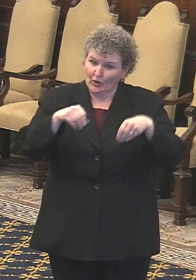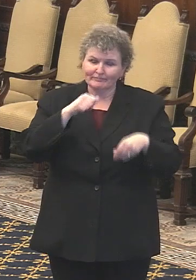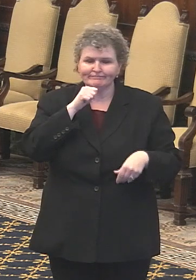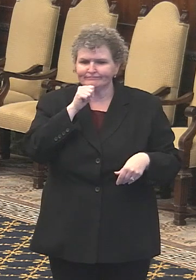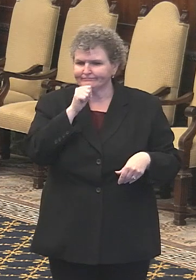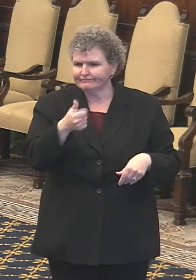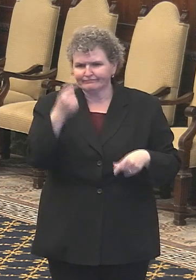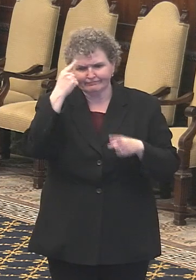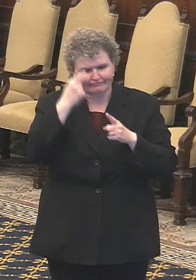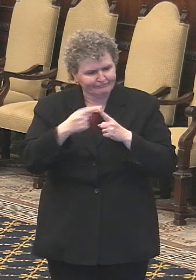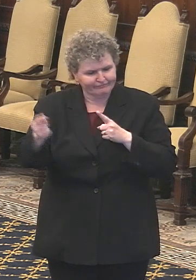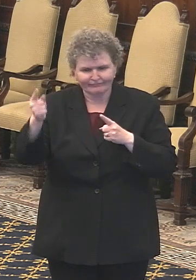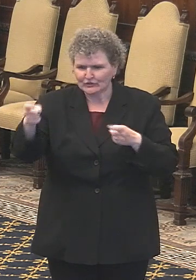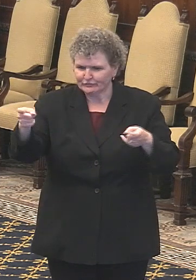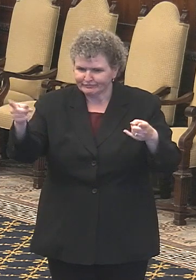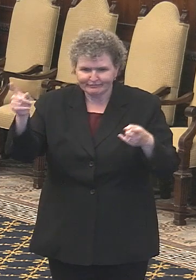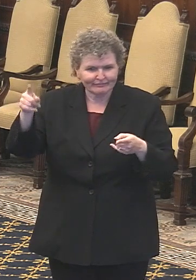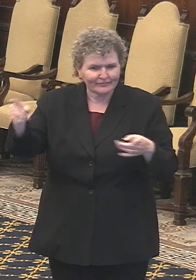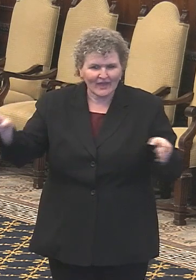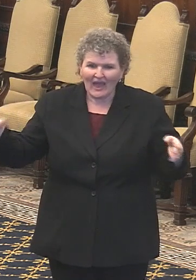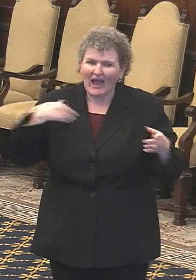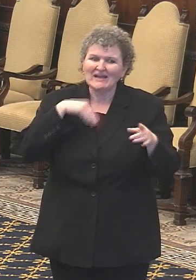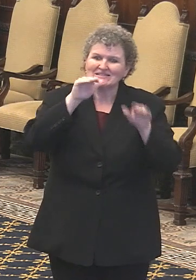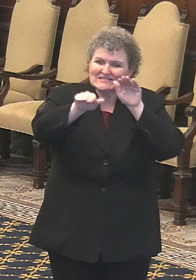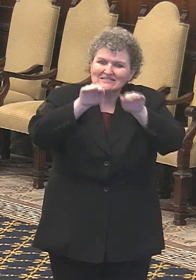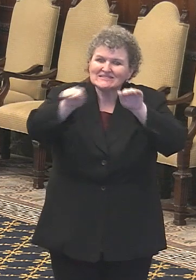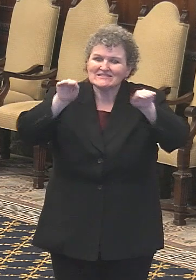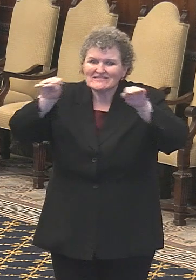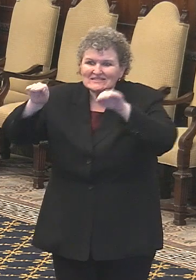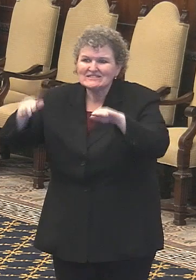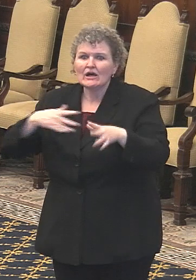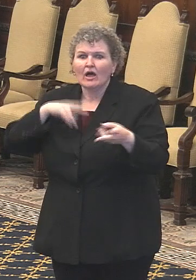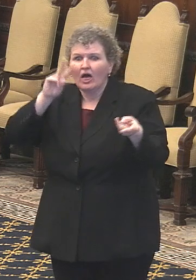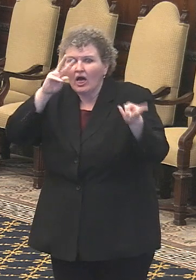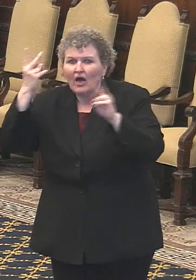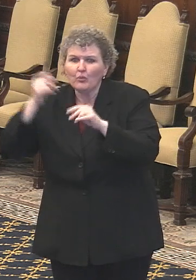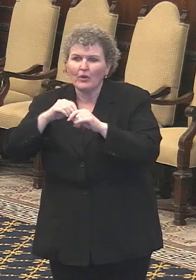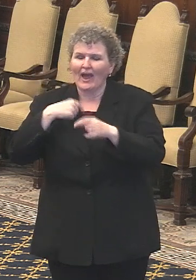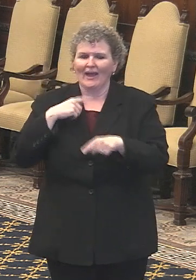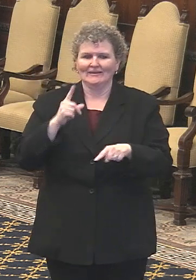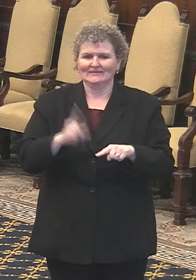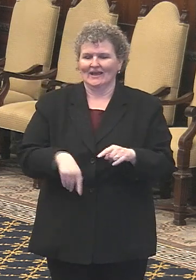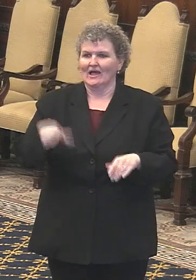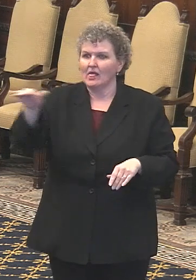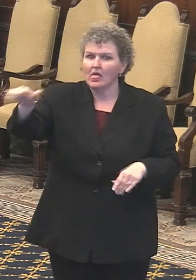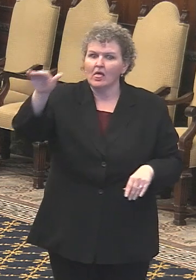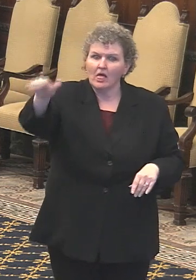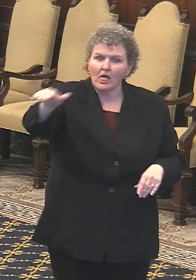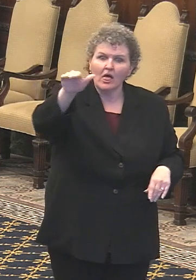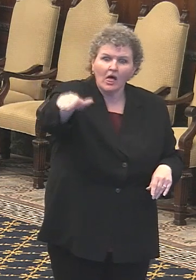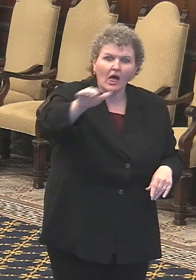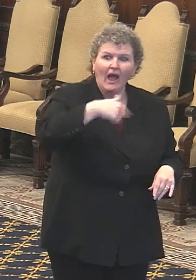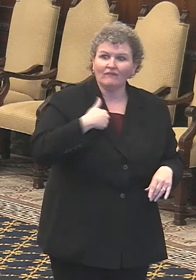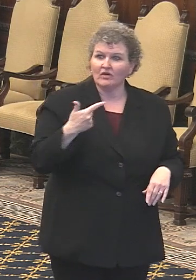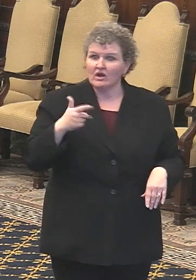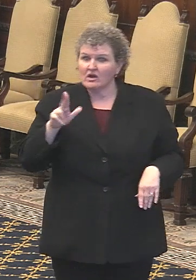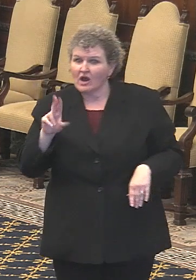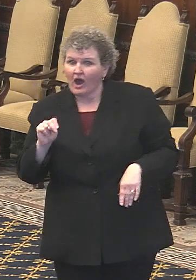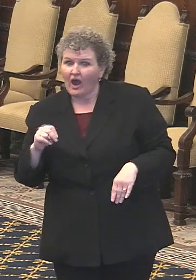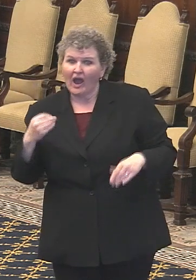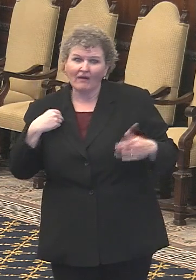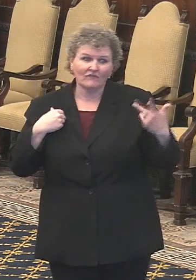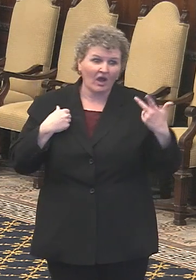change the mindset of this entire nation when it comes to having weapons, carrying them, multiple weapons. If he's carrying the gun legally, we'll